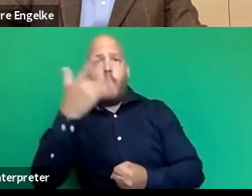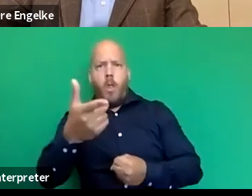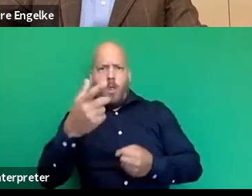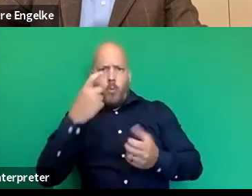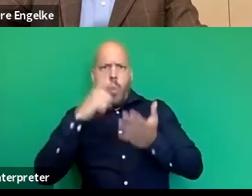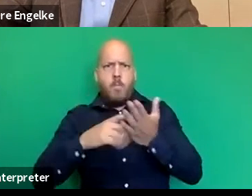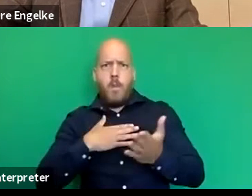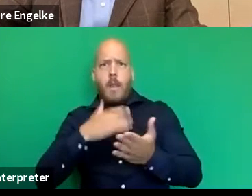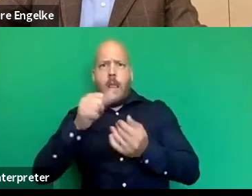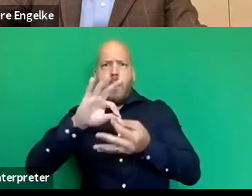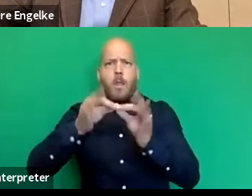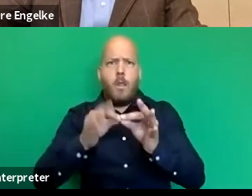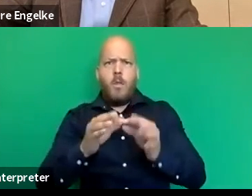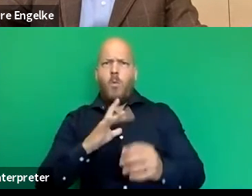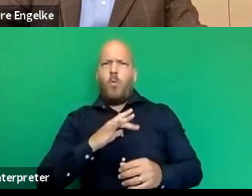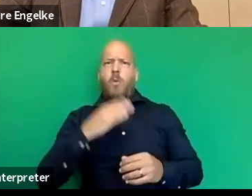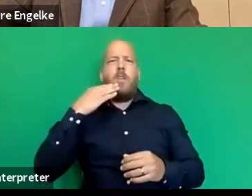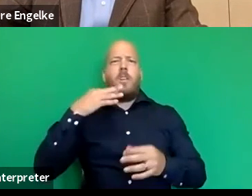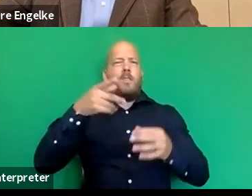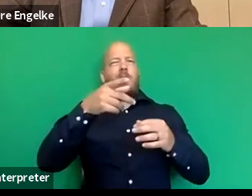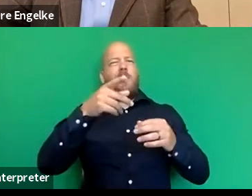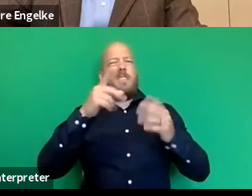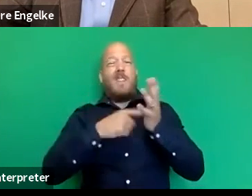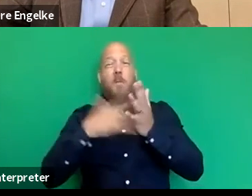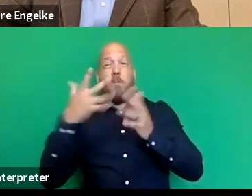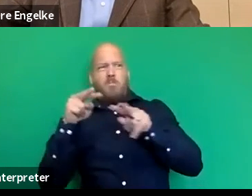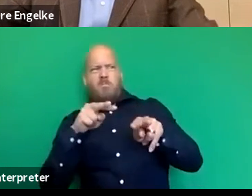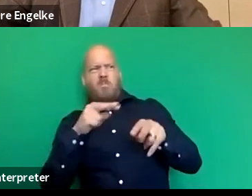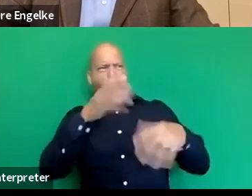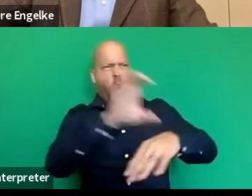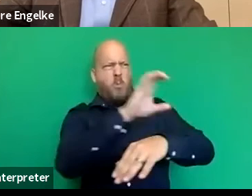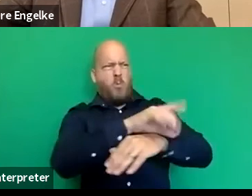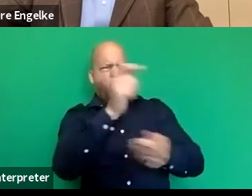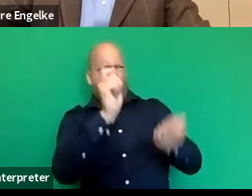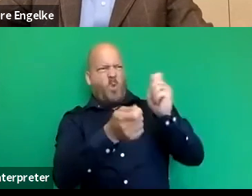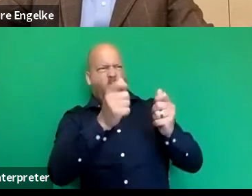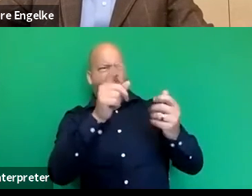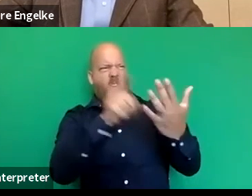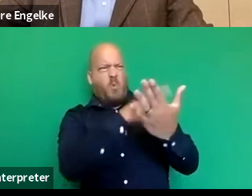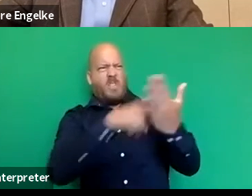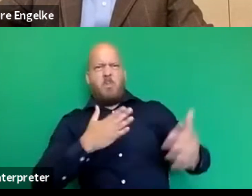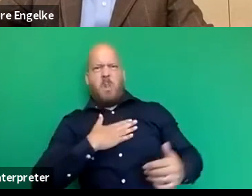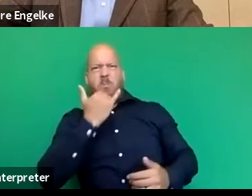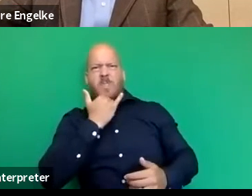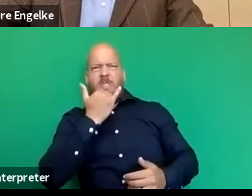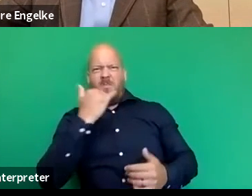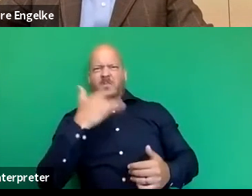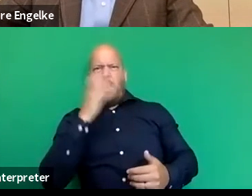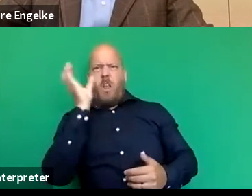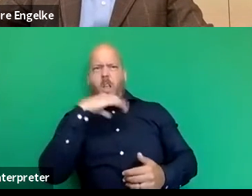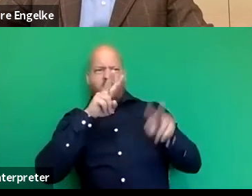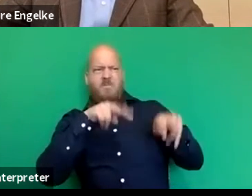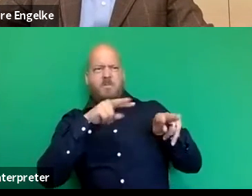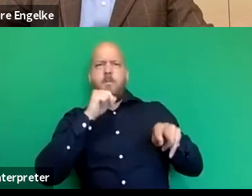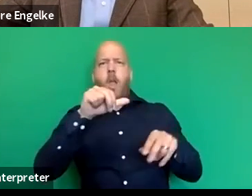they judge human mistakes. And you can see that in a whole variety of areas, medical technology, giving directions, all of those sorts